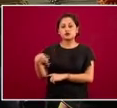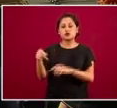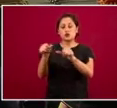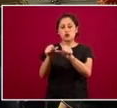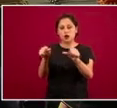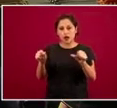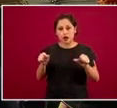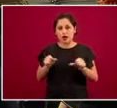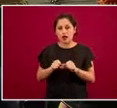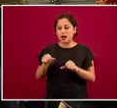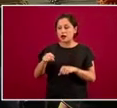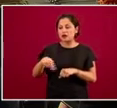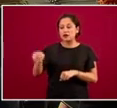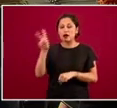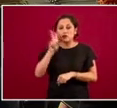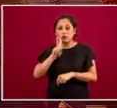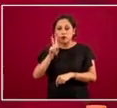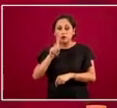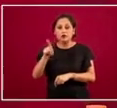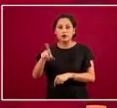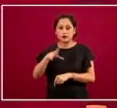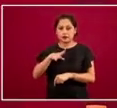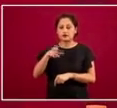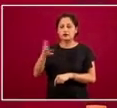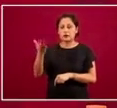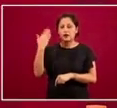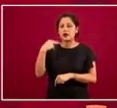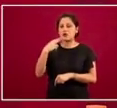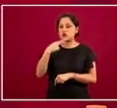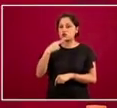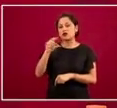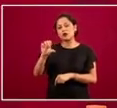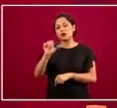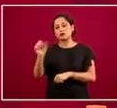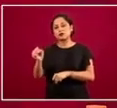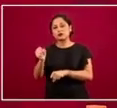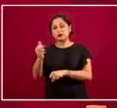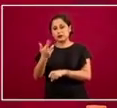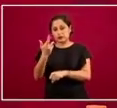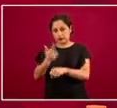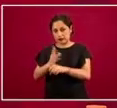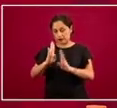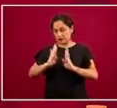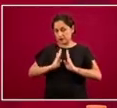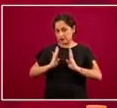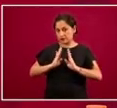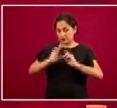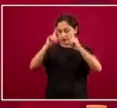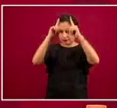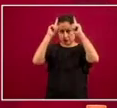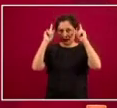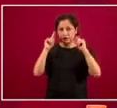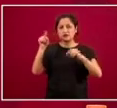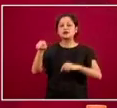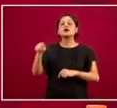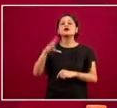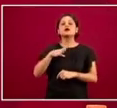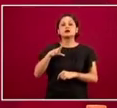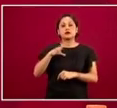their evaluation processes. We have the simulators for doing so. The Navy has